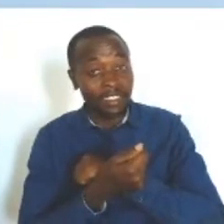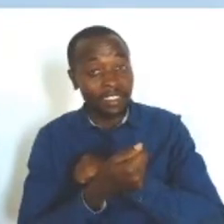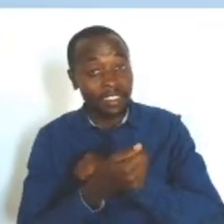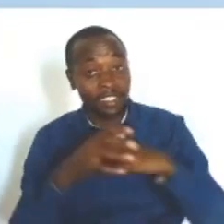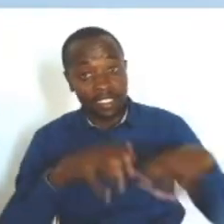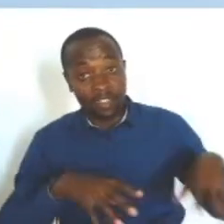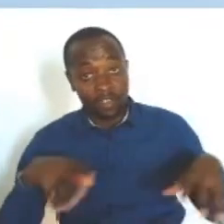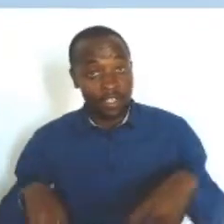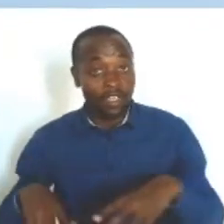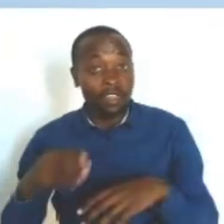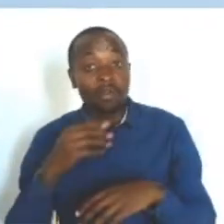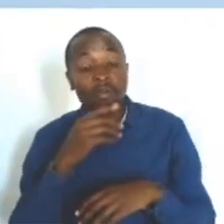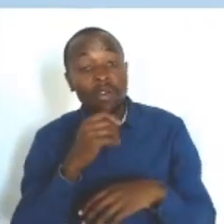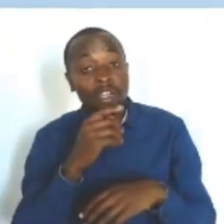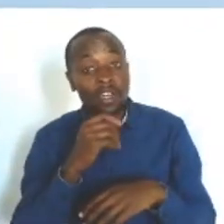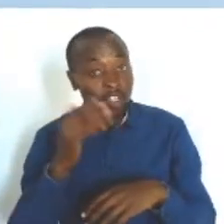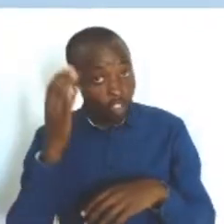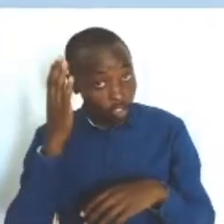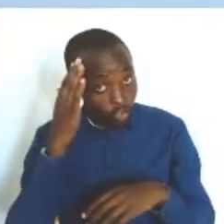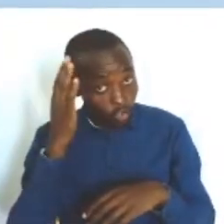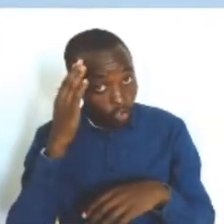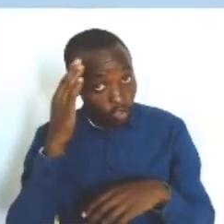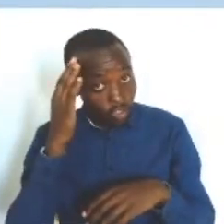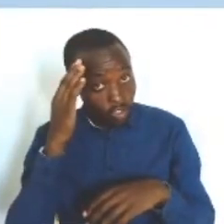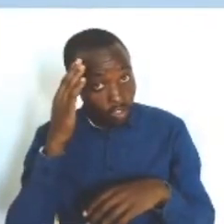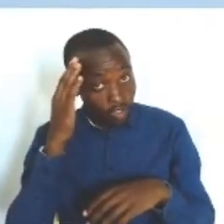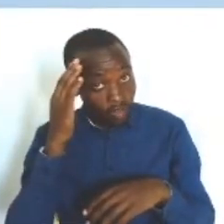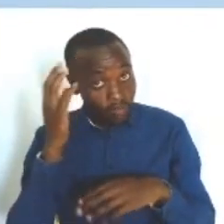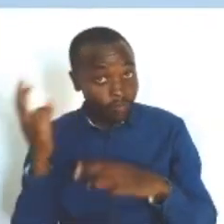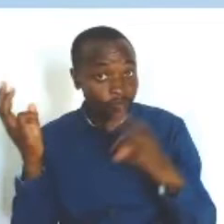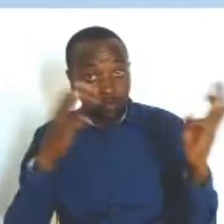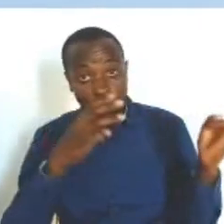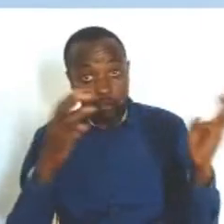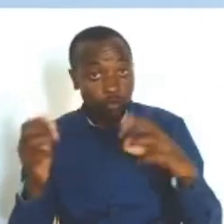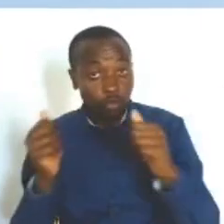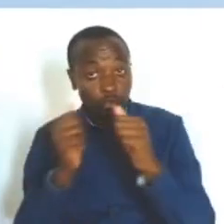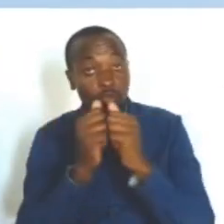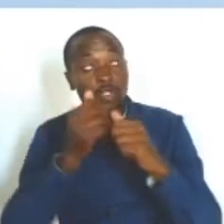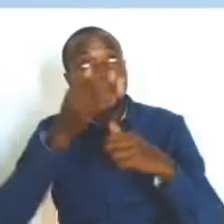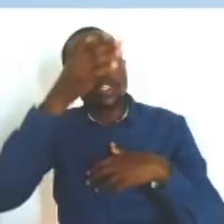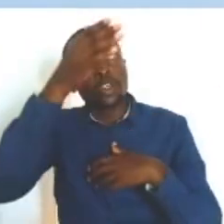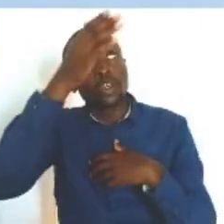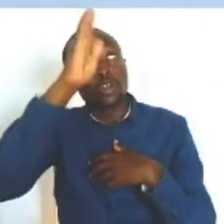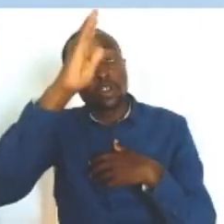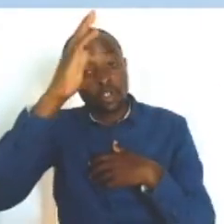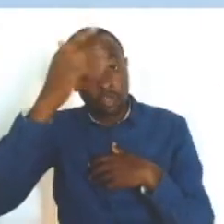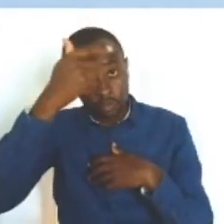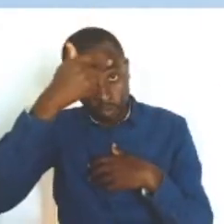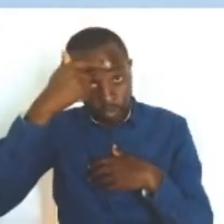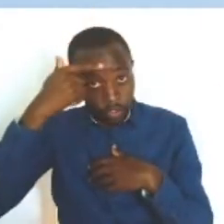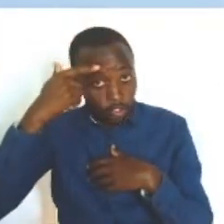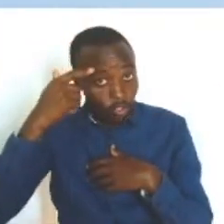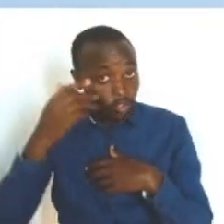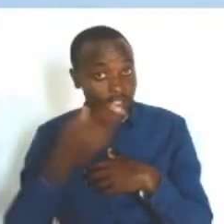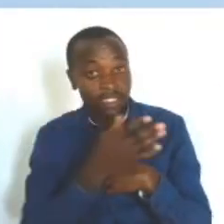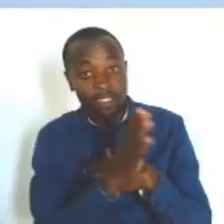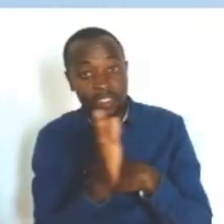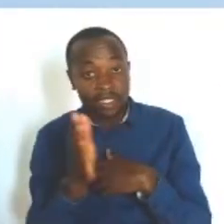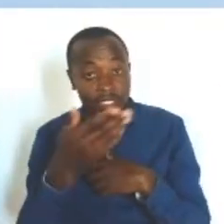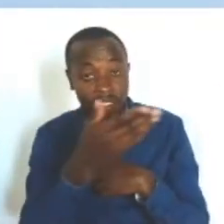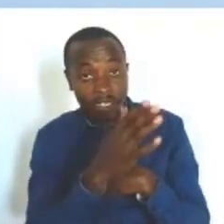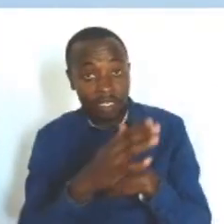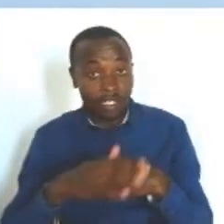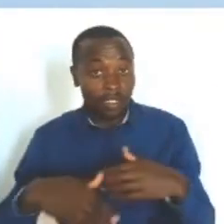Our knowledge has brought us to war with God because serpent brought knowledge